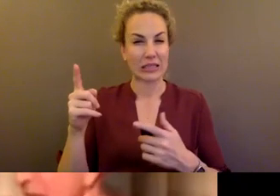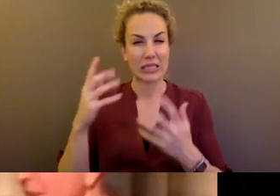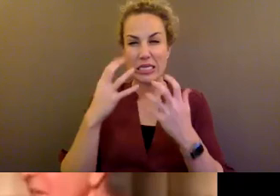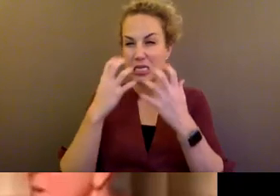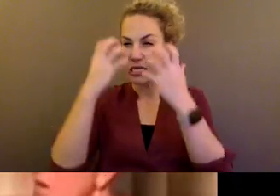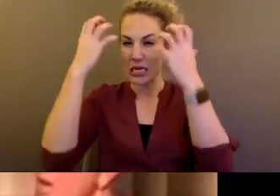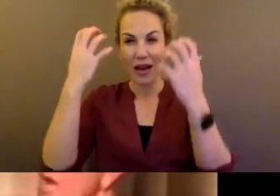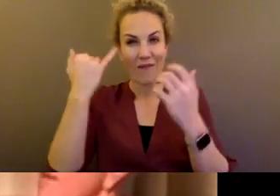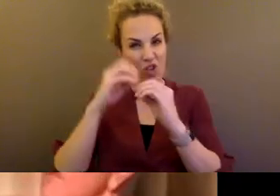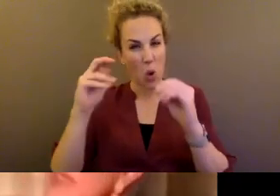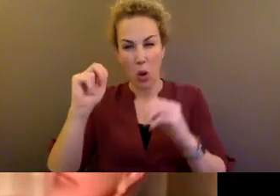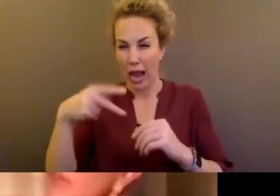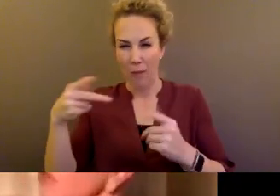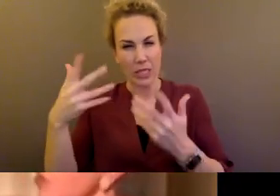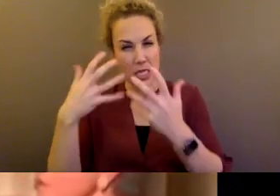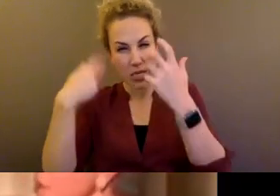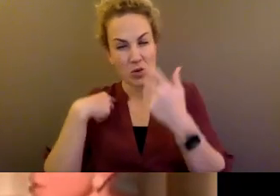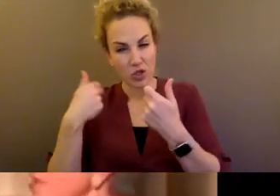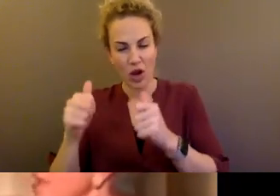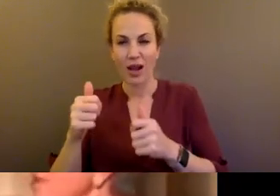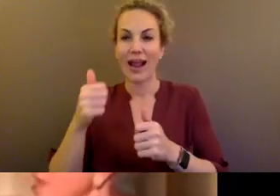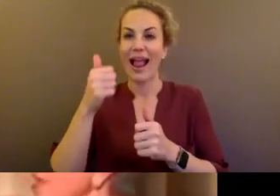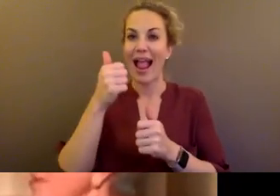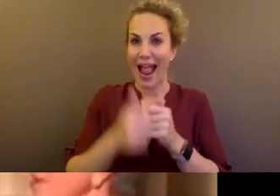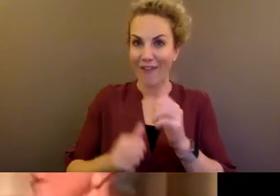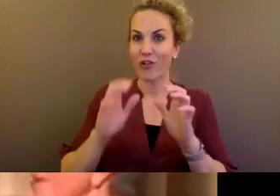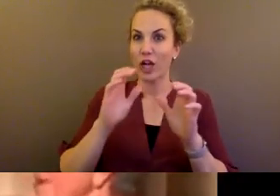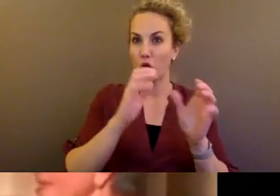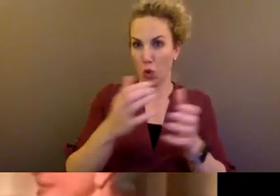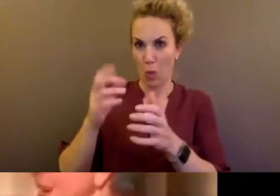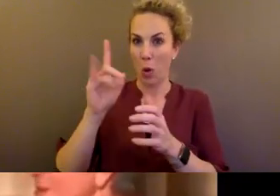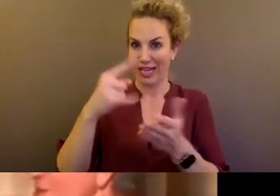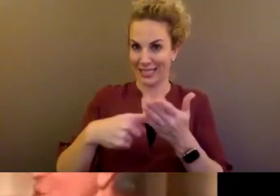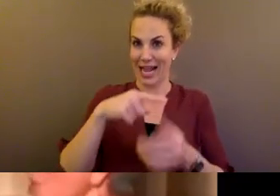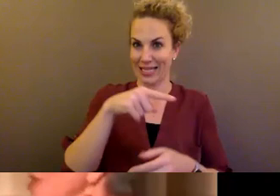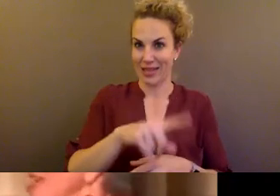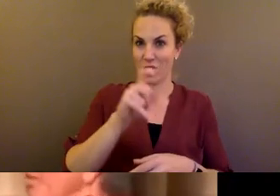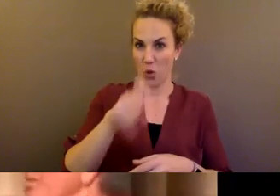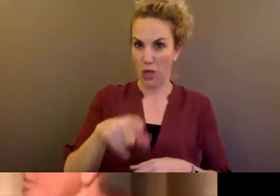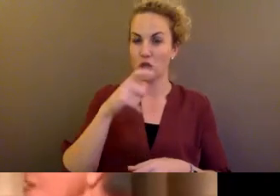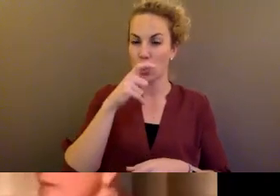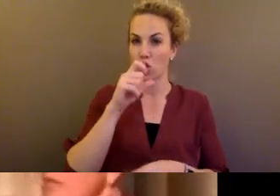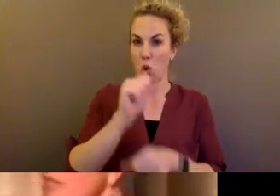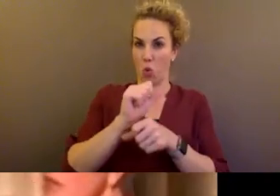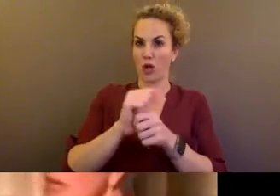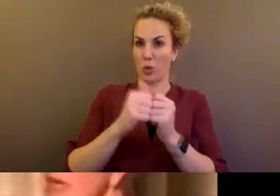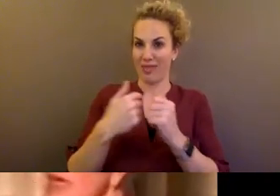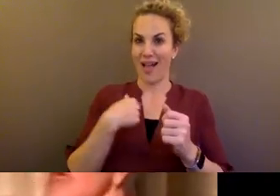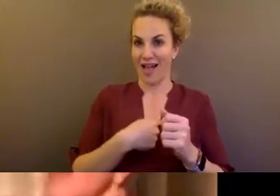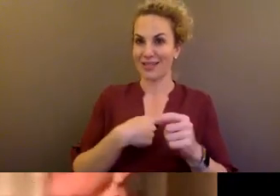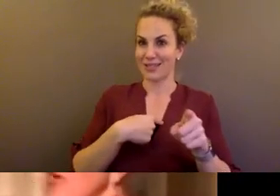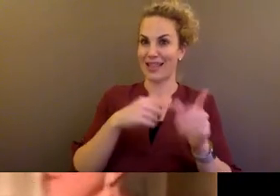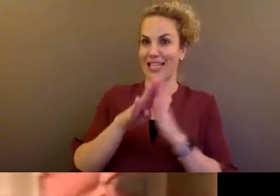he doesn't have his nap, every single group of early childhood educators that worked with us in developing the code